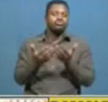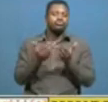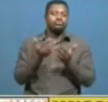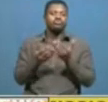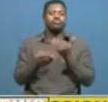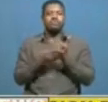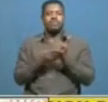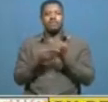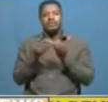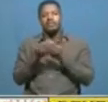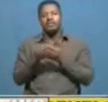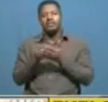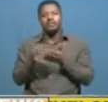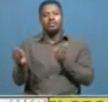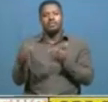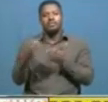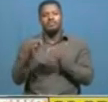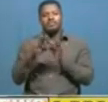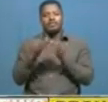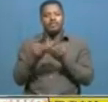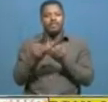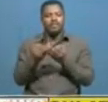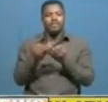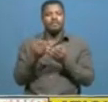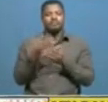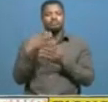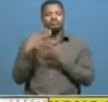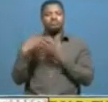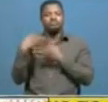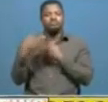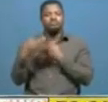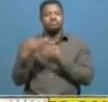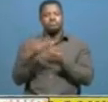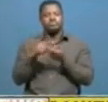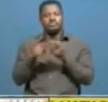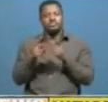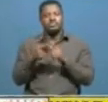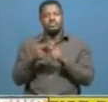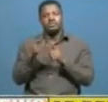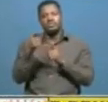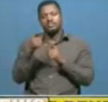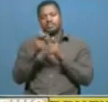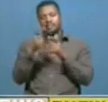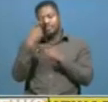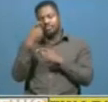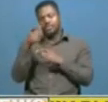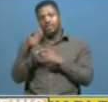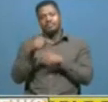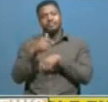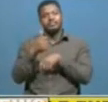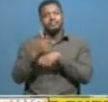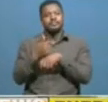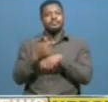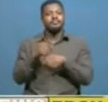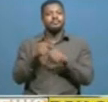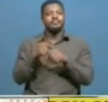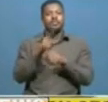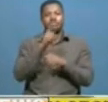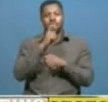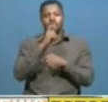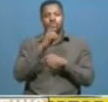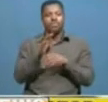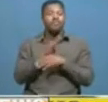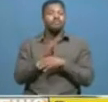money, mobilized from family and benevolent friends, and a big dream, Madame Minata started her cocoa